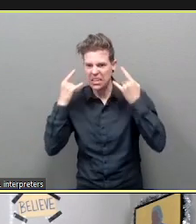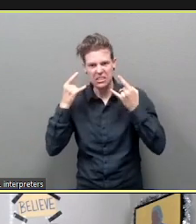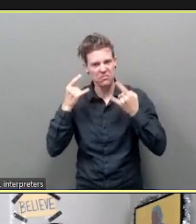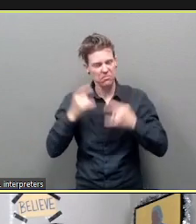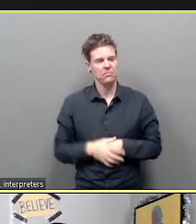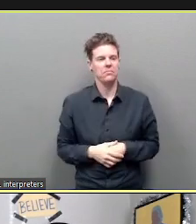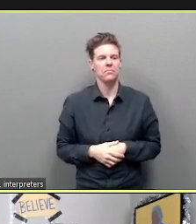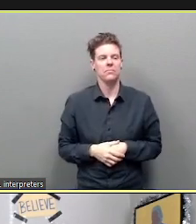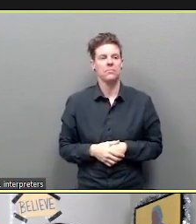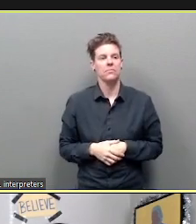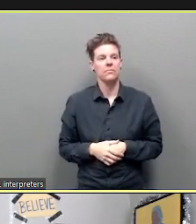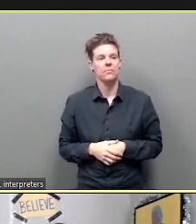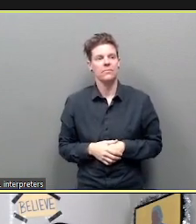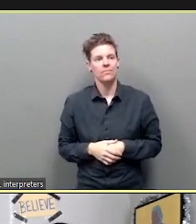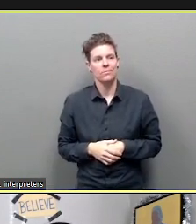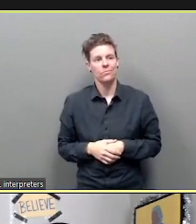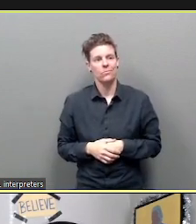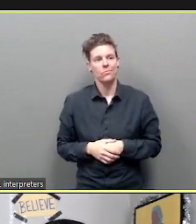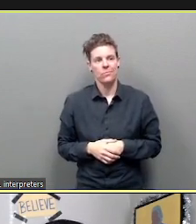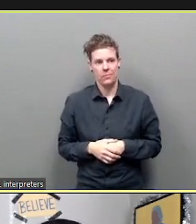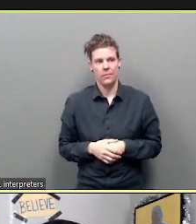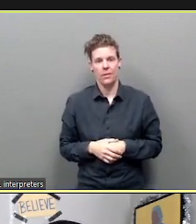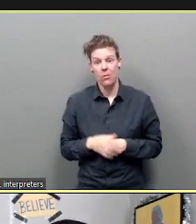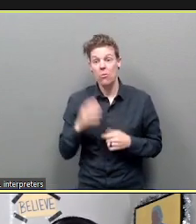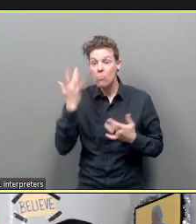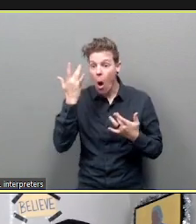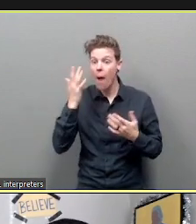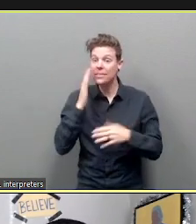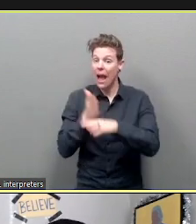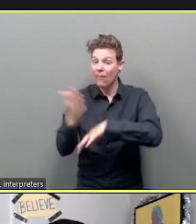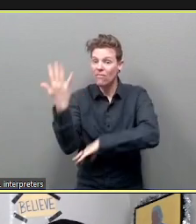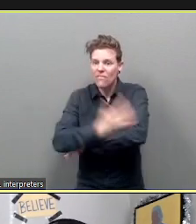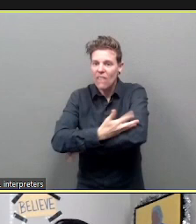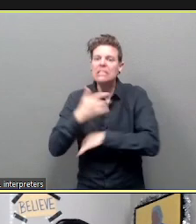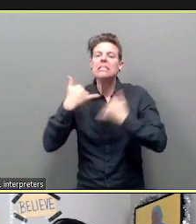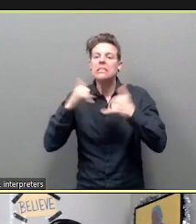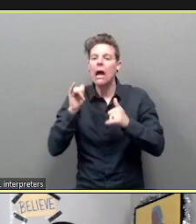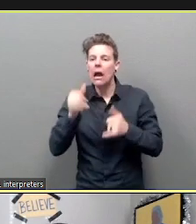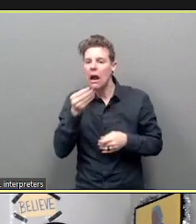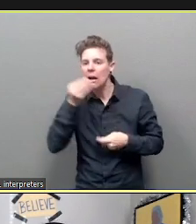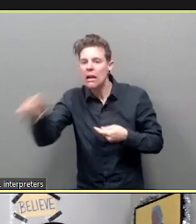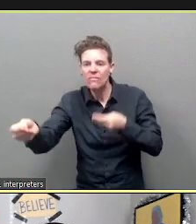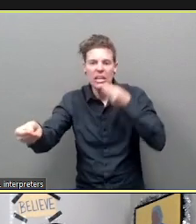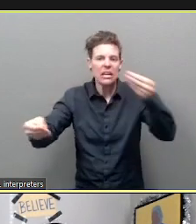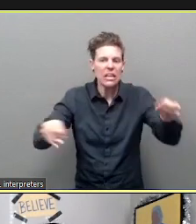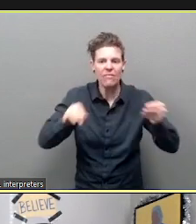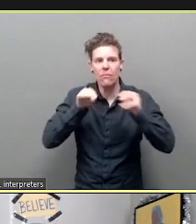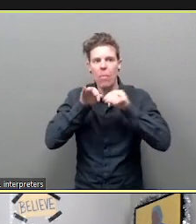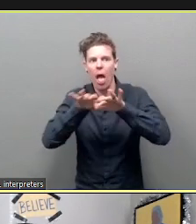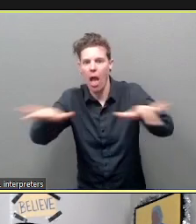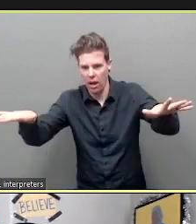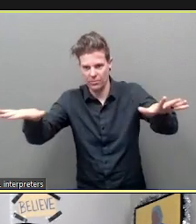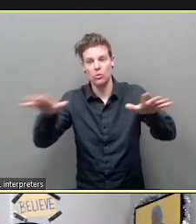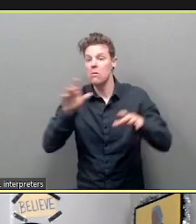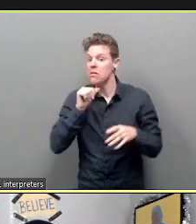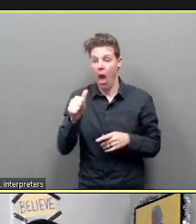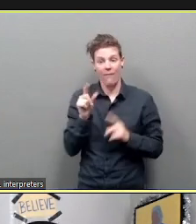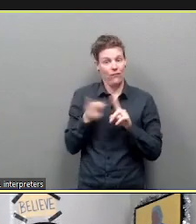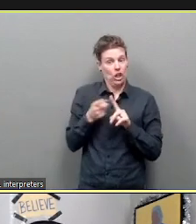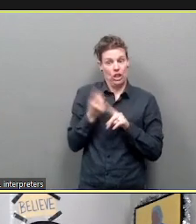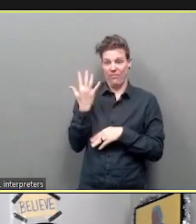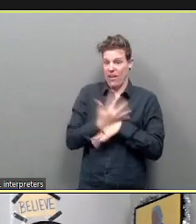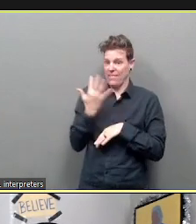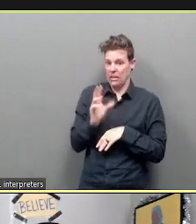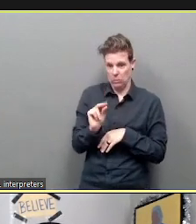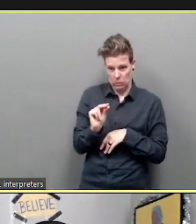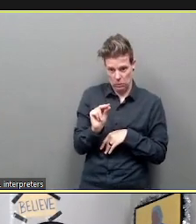a chance that you can be infectious, not as much as when you first got infected, but keeping that mask on will prevent you from